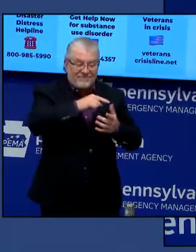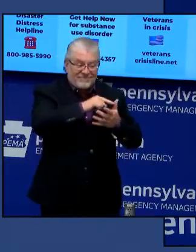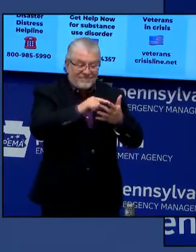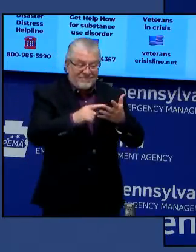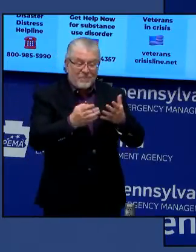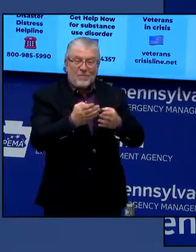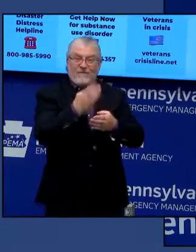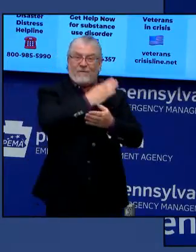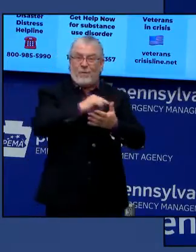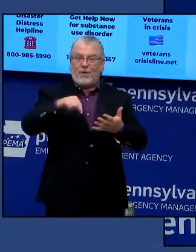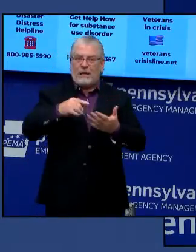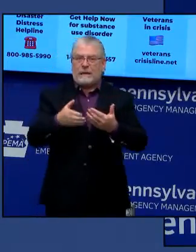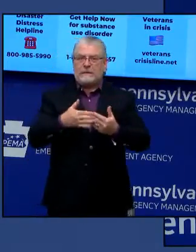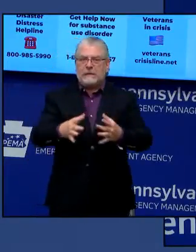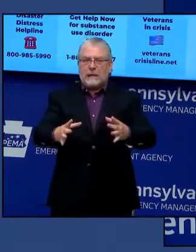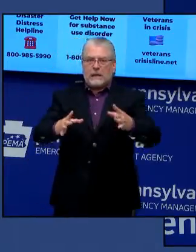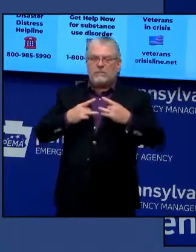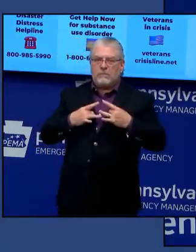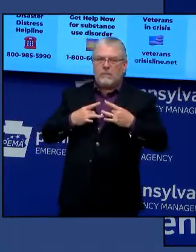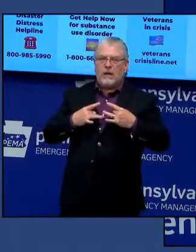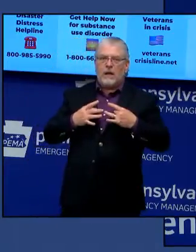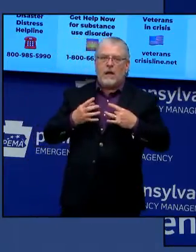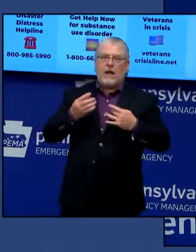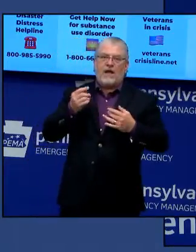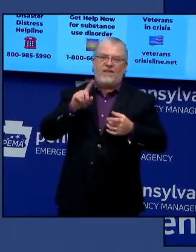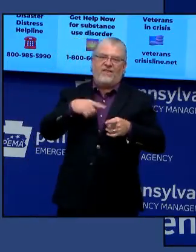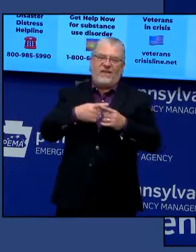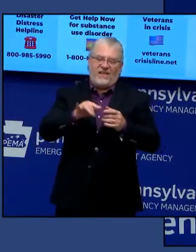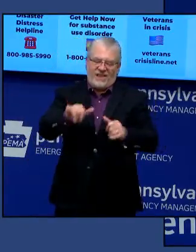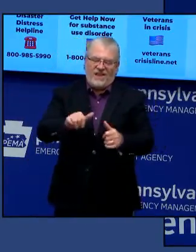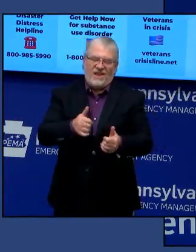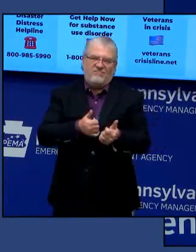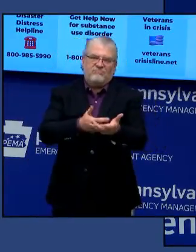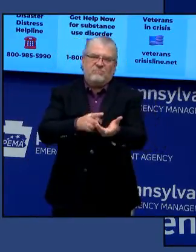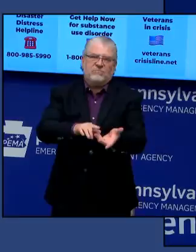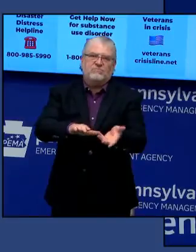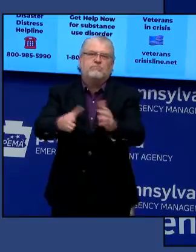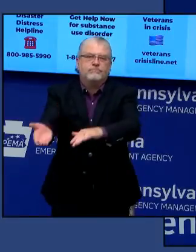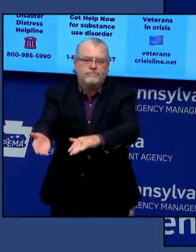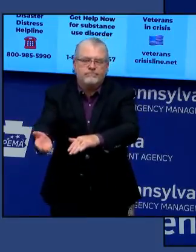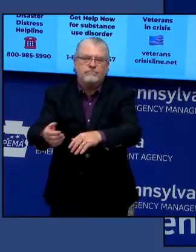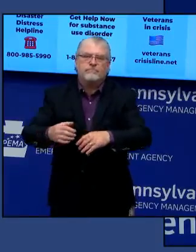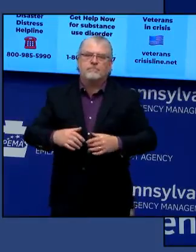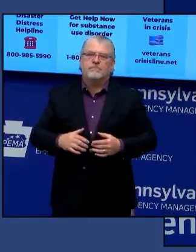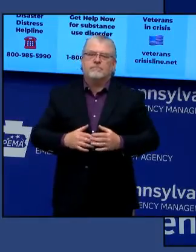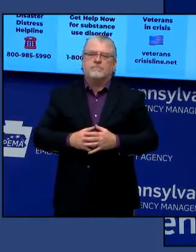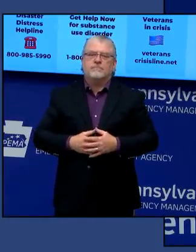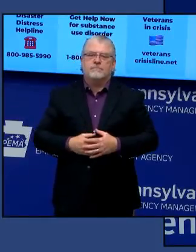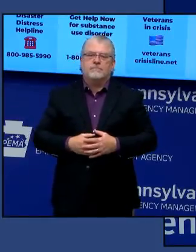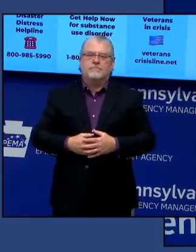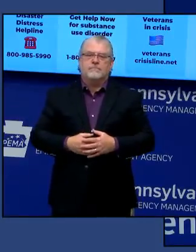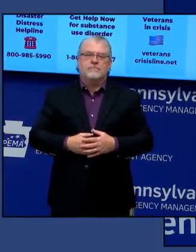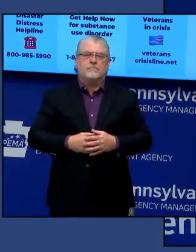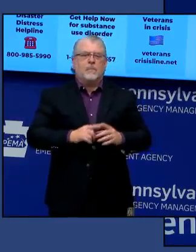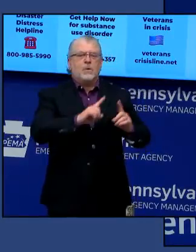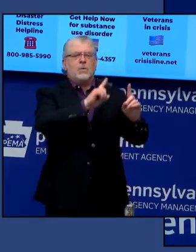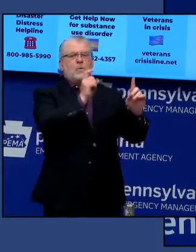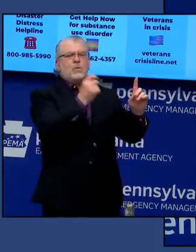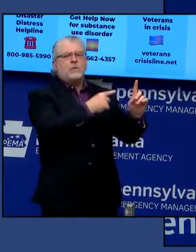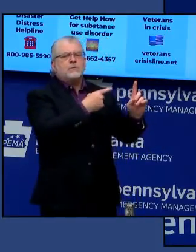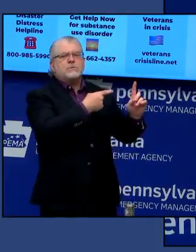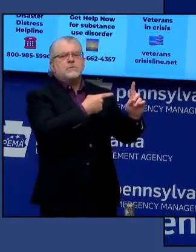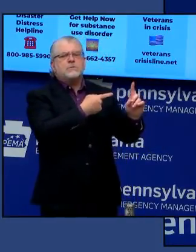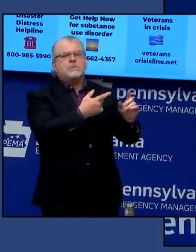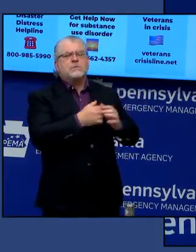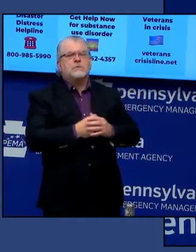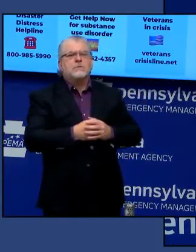very ill and tragically passing away from COVID-19. As a follow-up, why is the online system for COVID-19-related deaths